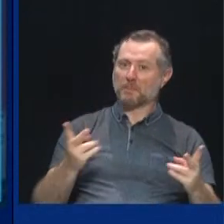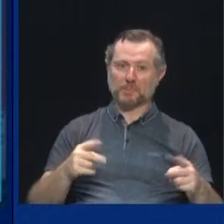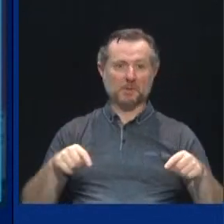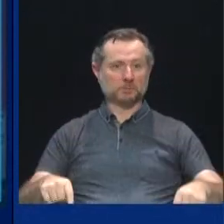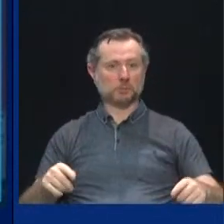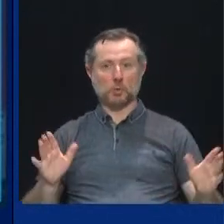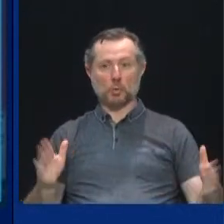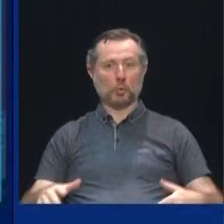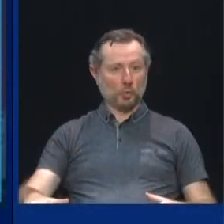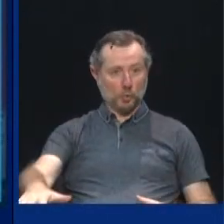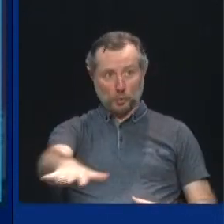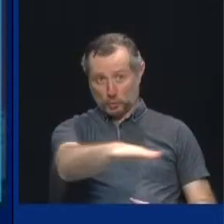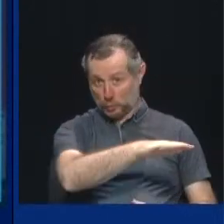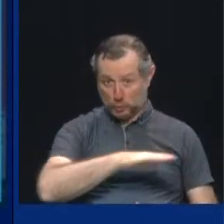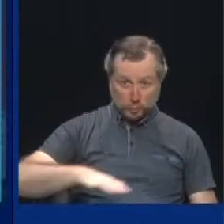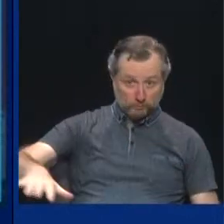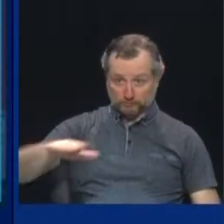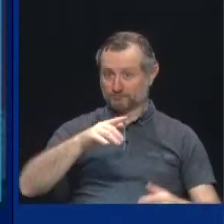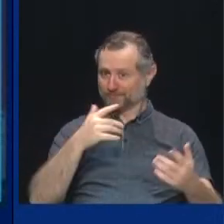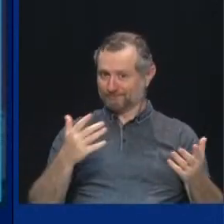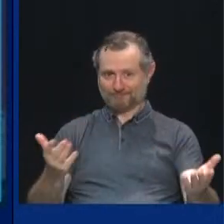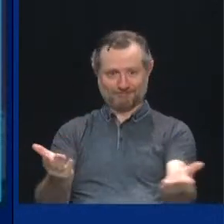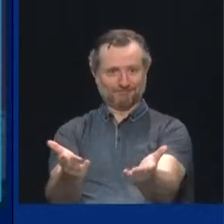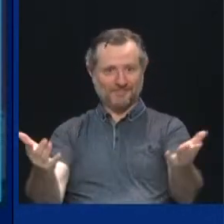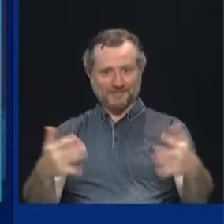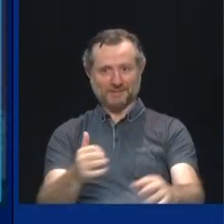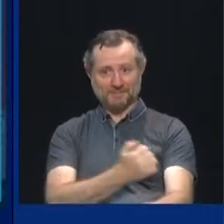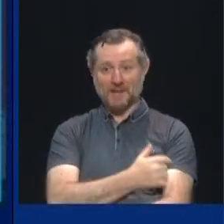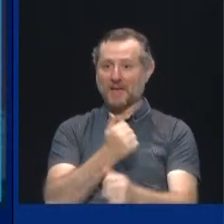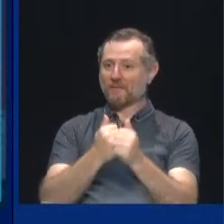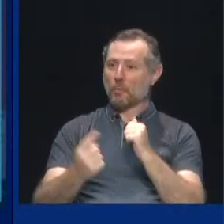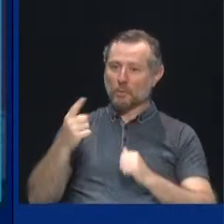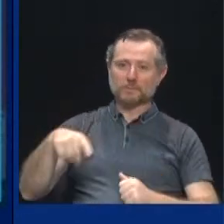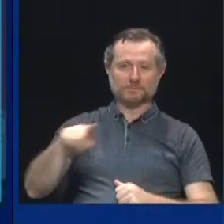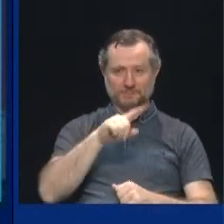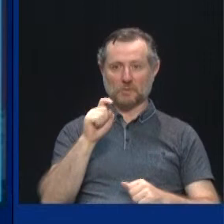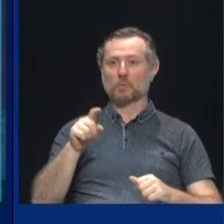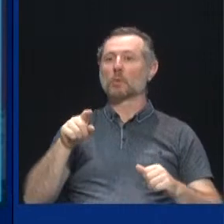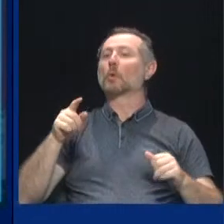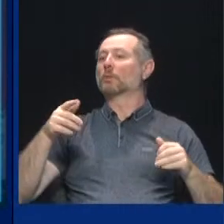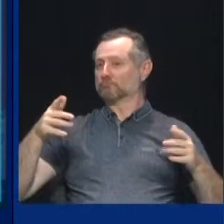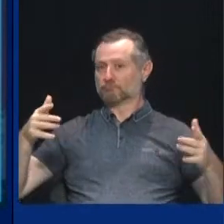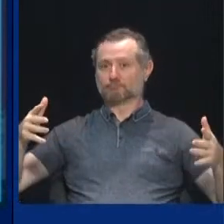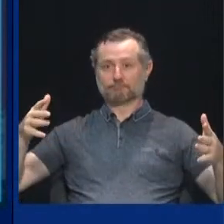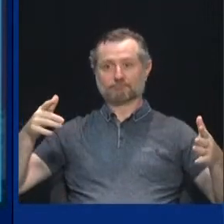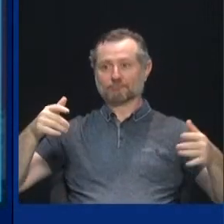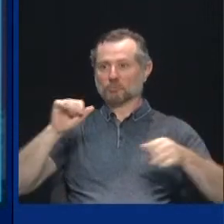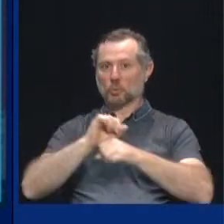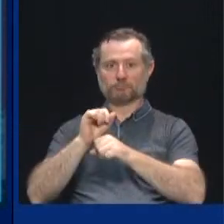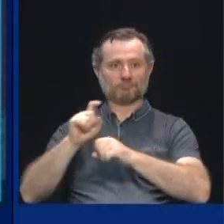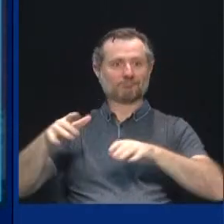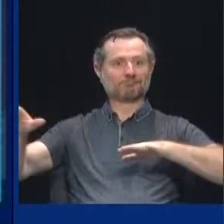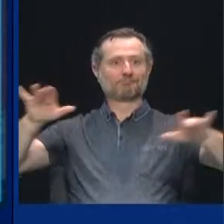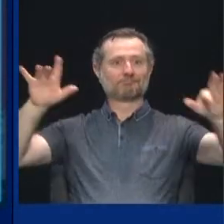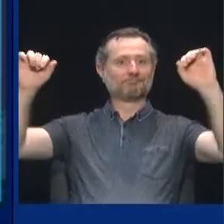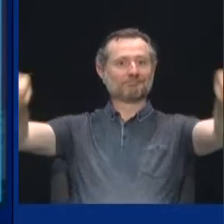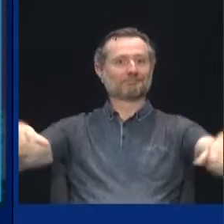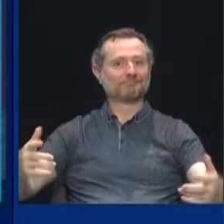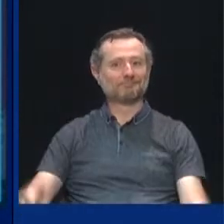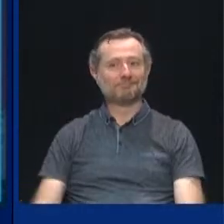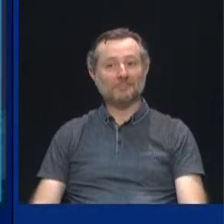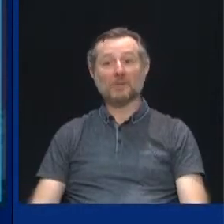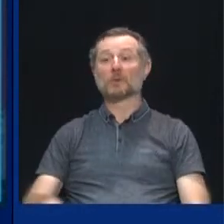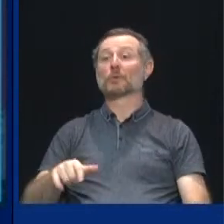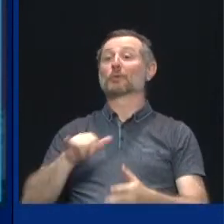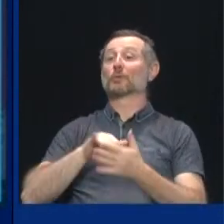that possible because everyone had to be deployed to do this. But New York did it. New York did